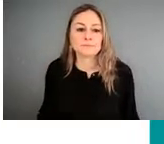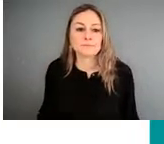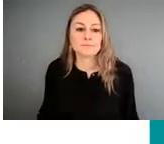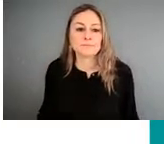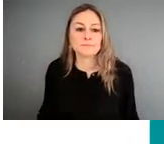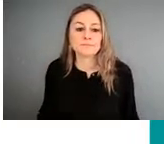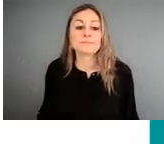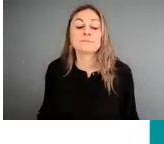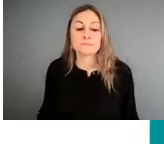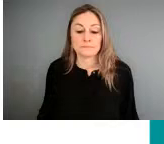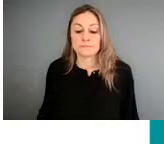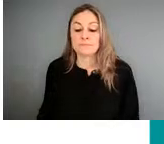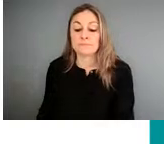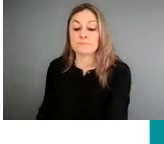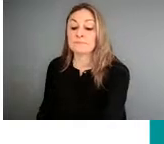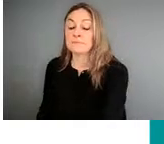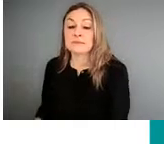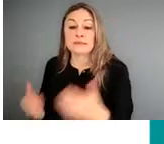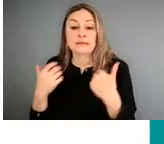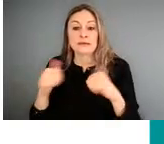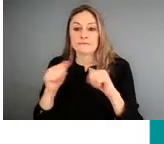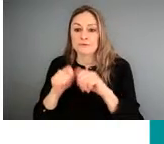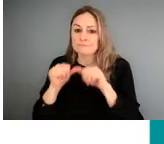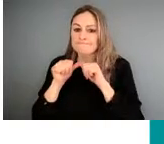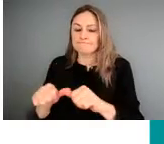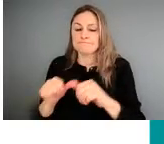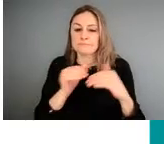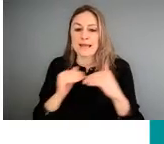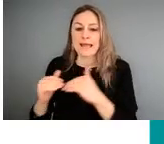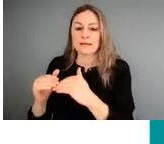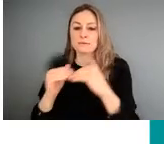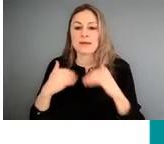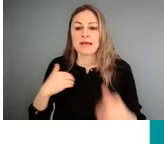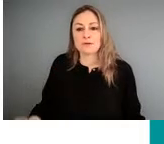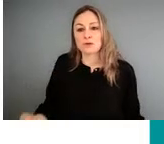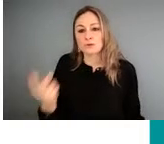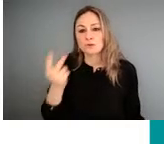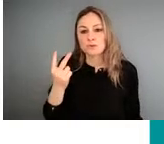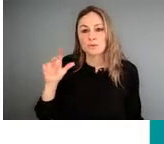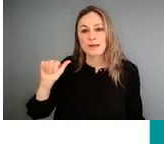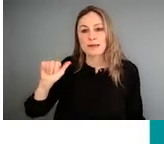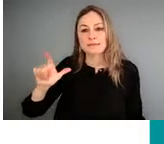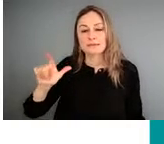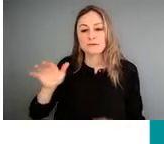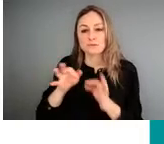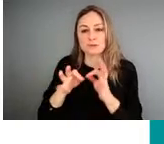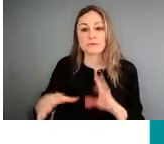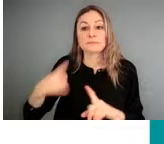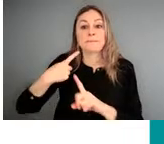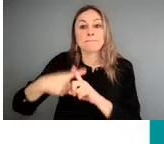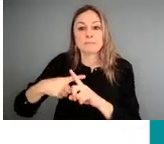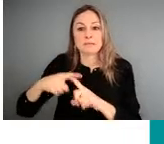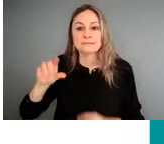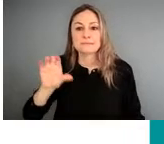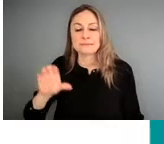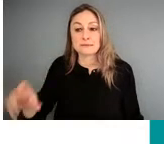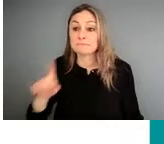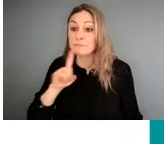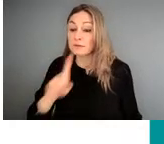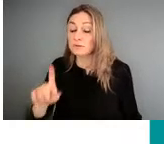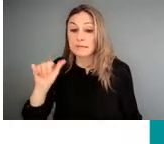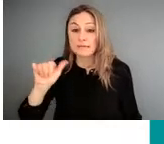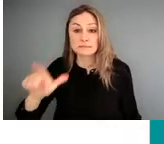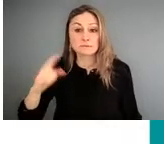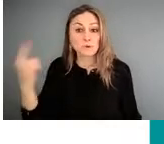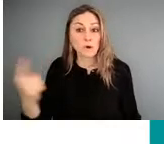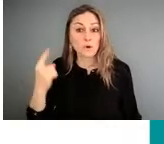In the effort to continue this interaction, there is an ASL interpreter in addition to closed captioning. Make sure the interpreter is always visible.